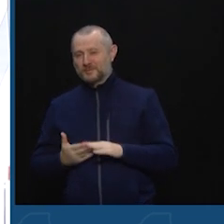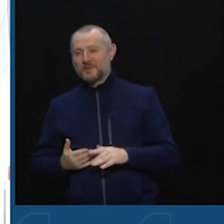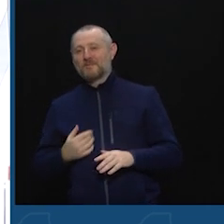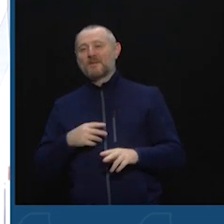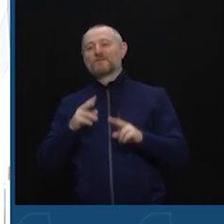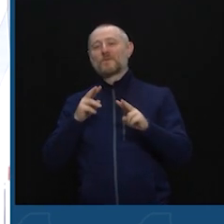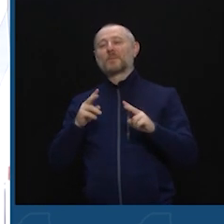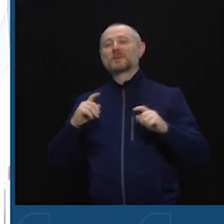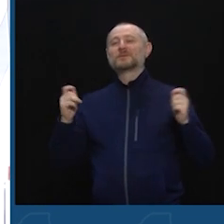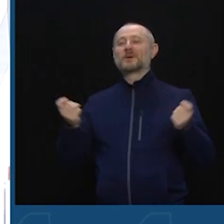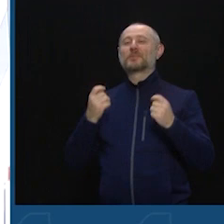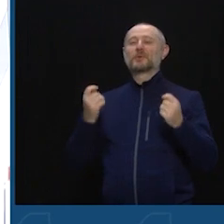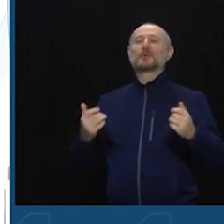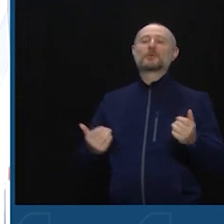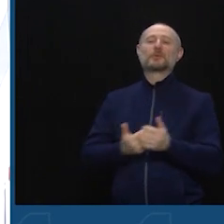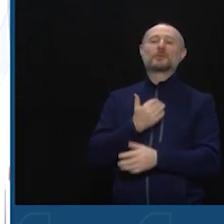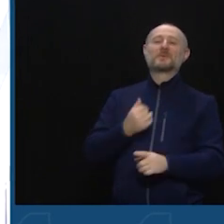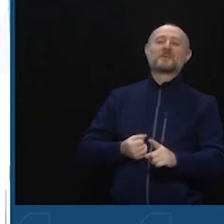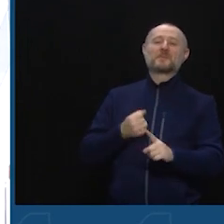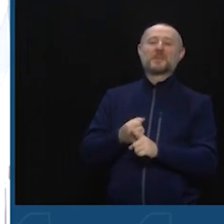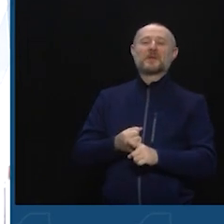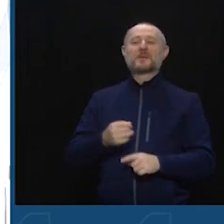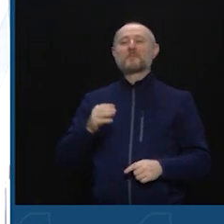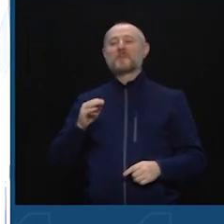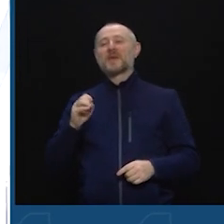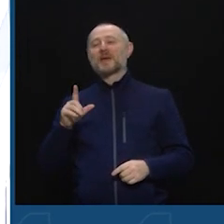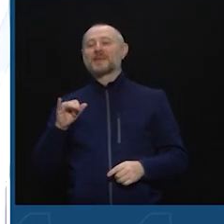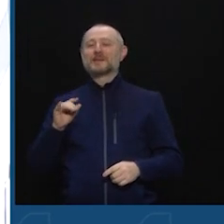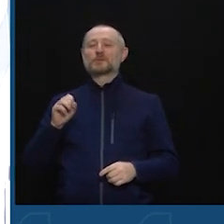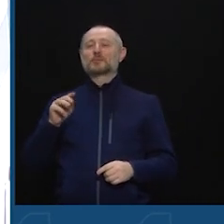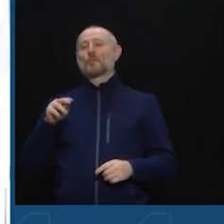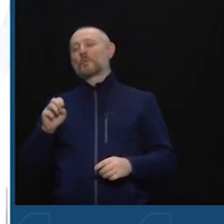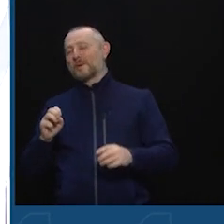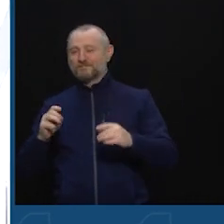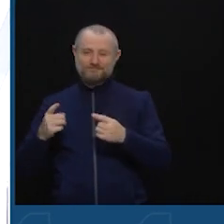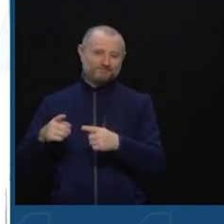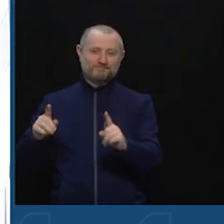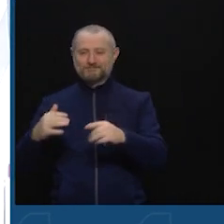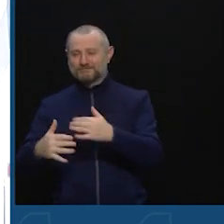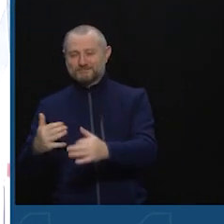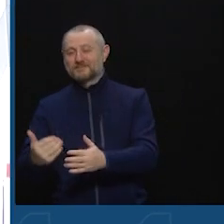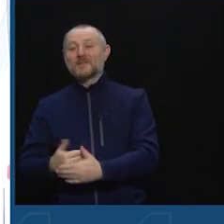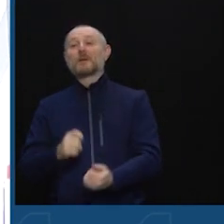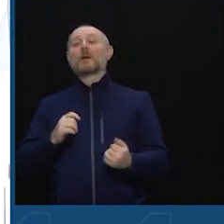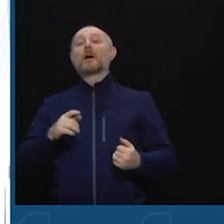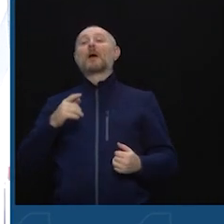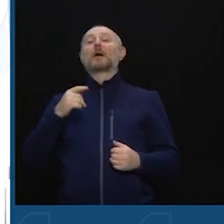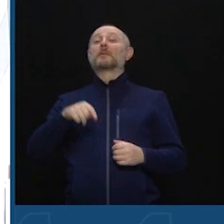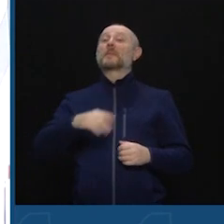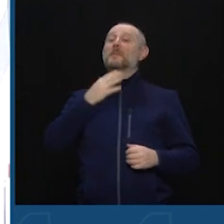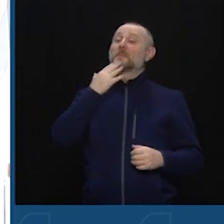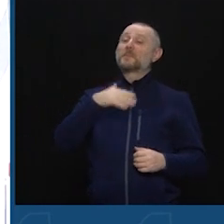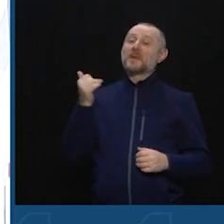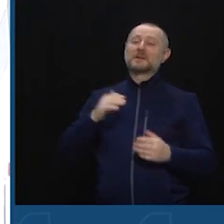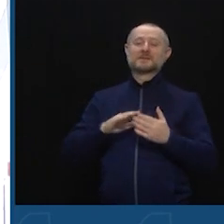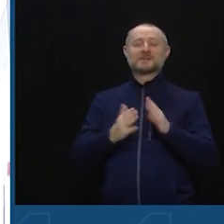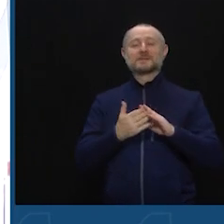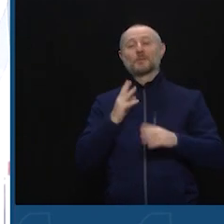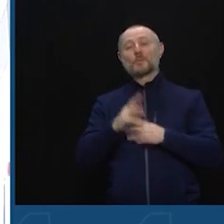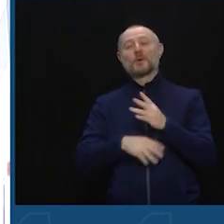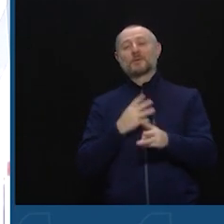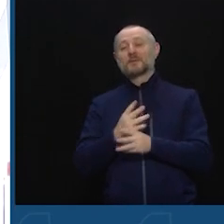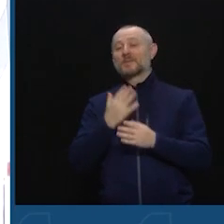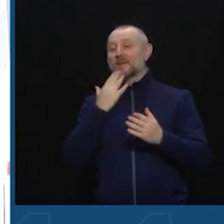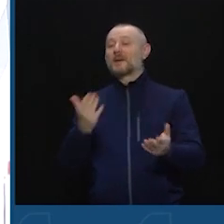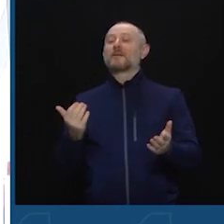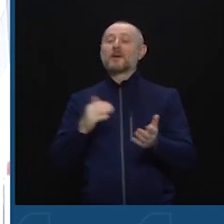and welcoming in an influx of travelers to the greatest borough and the greatest city in the world. Thanks again to everyone who made